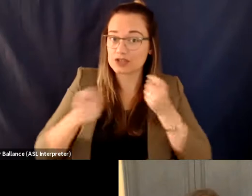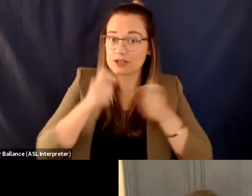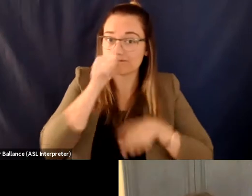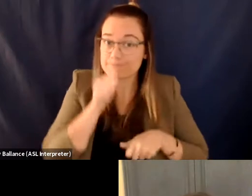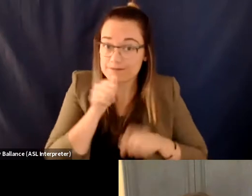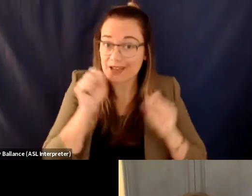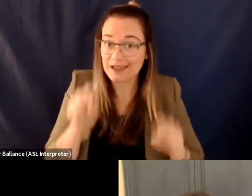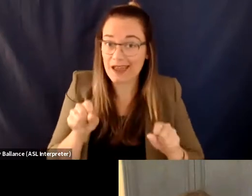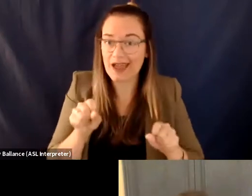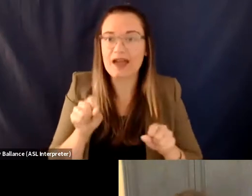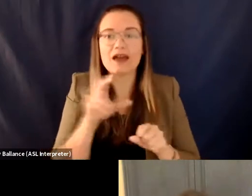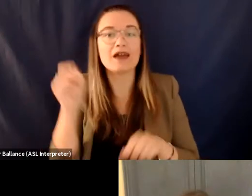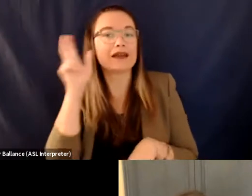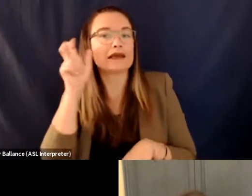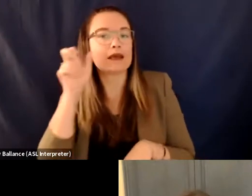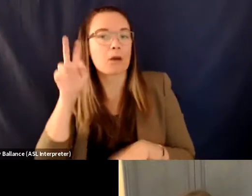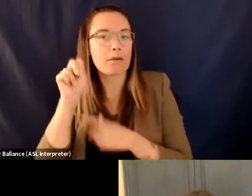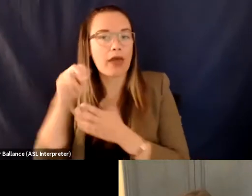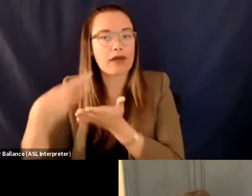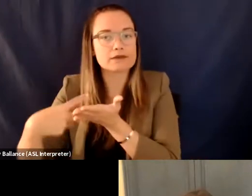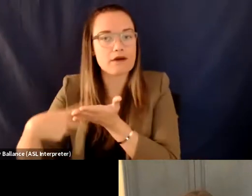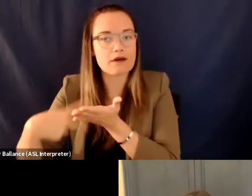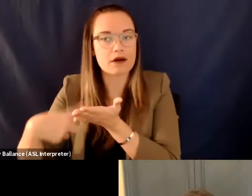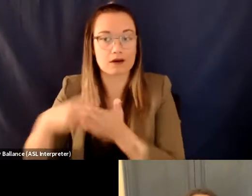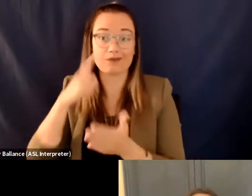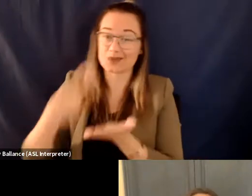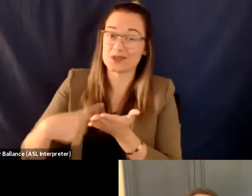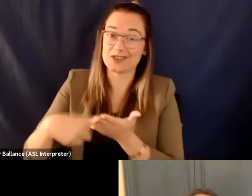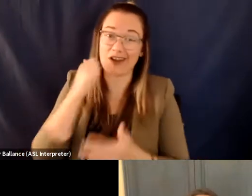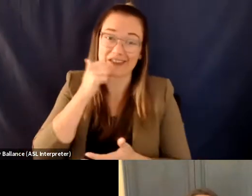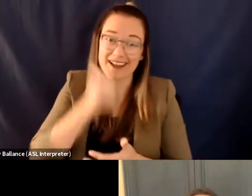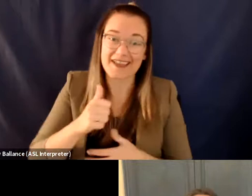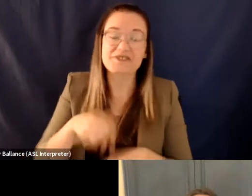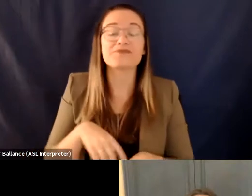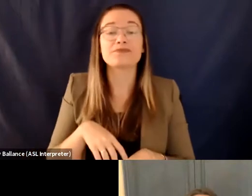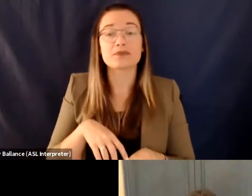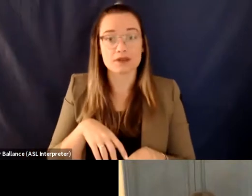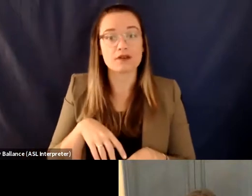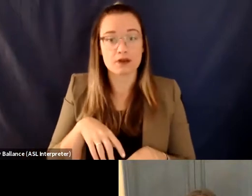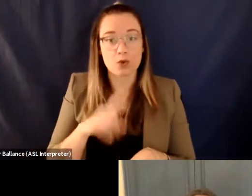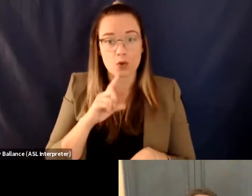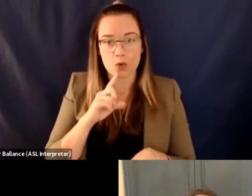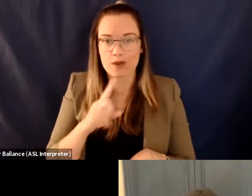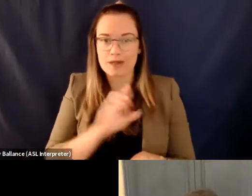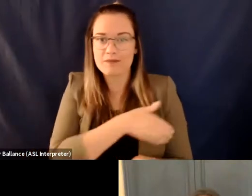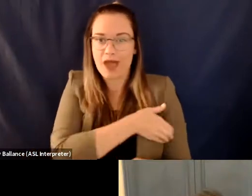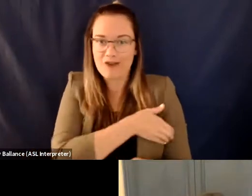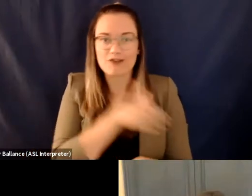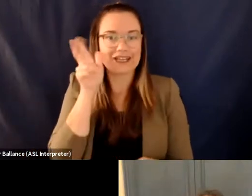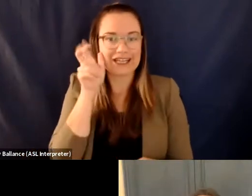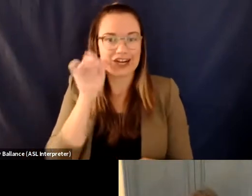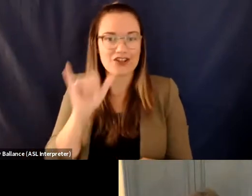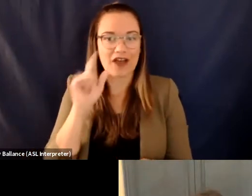And to hear Ben talk about that, because we, you know, talk almost every day, it's really powerful to hear that in this